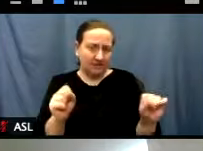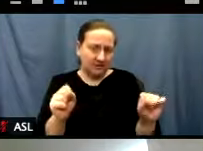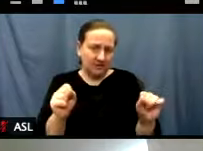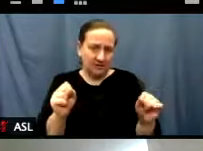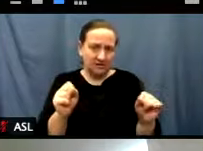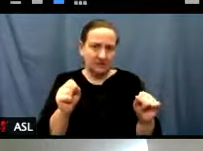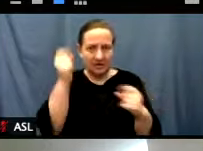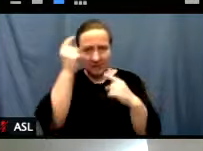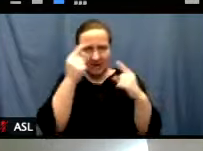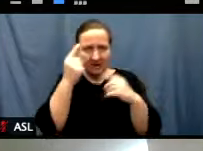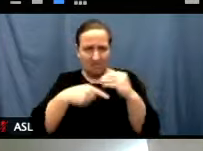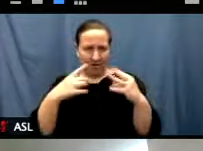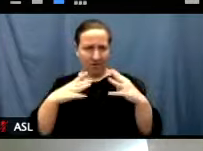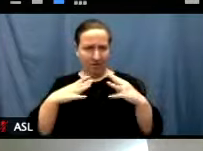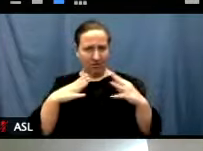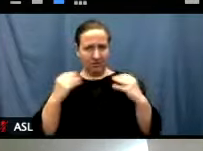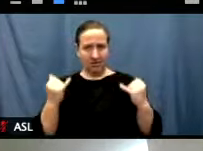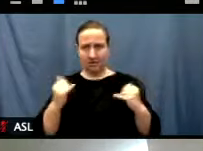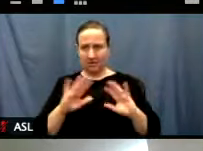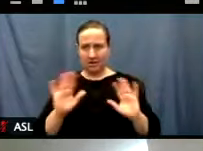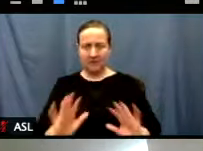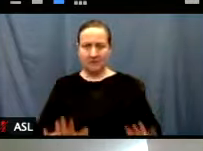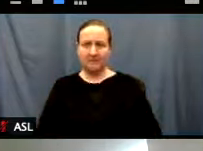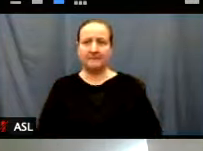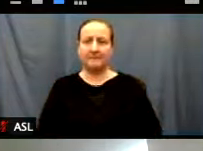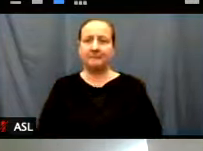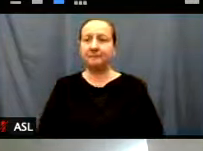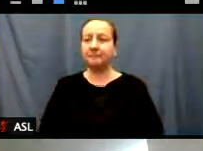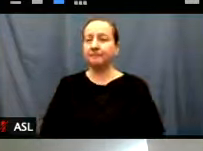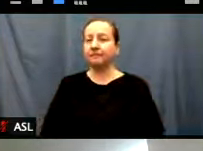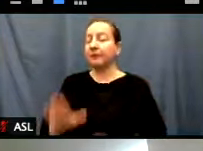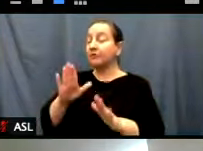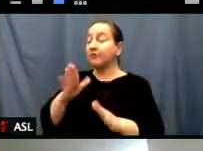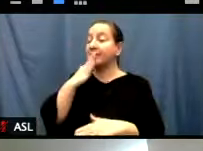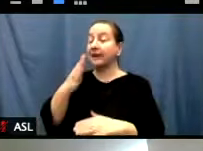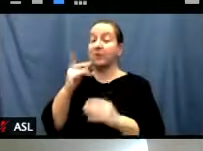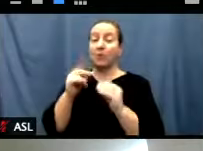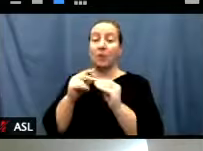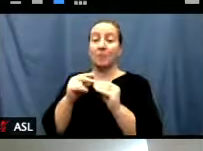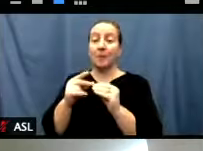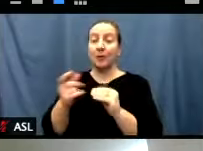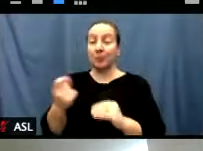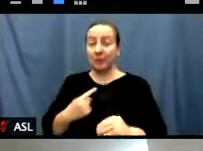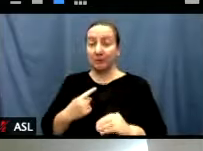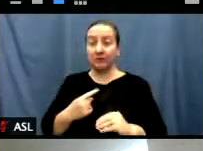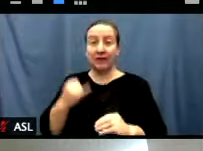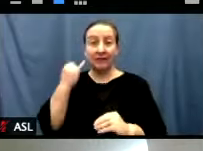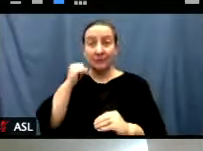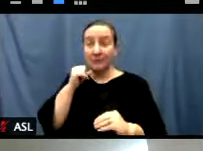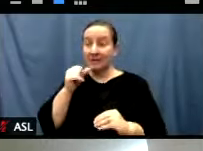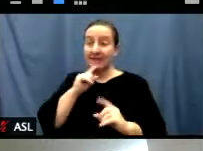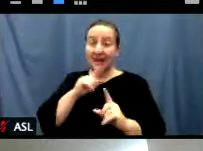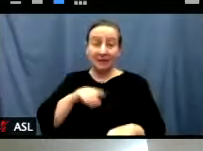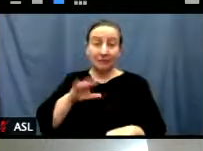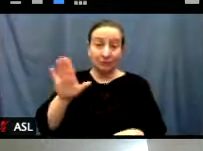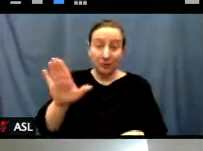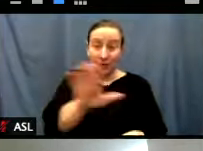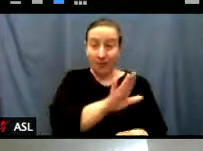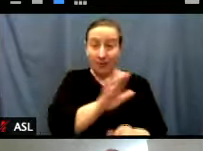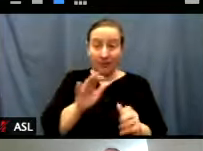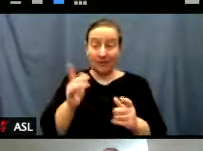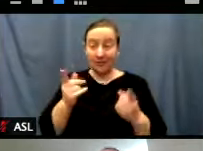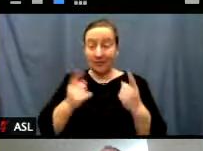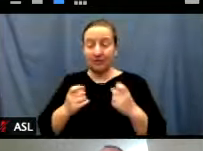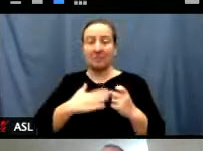the upcoming holidays. Great, thank you. And I'm going to take one more question. And if we did not get to your question,